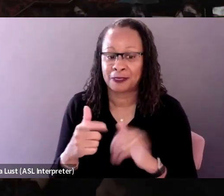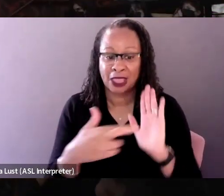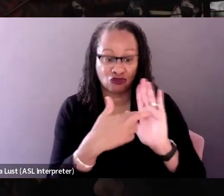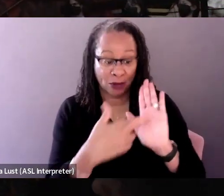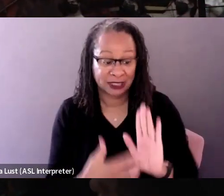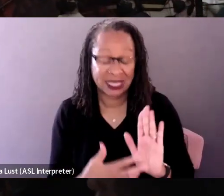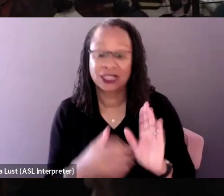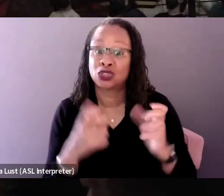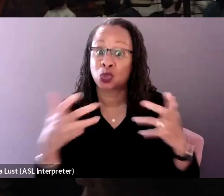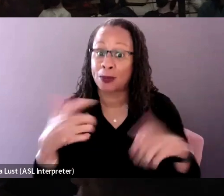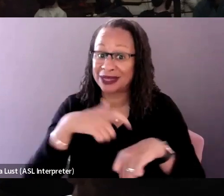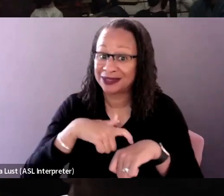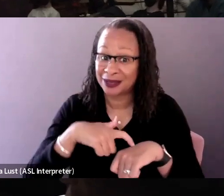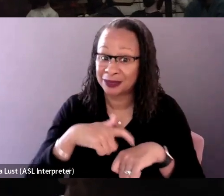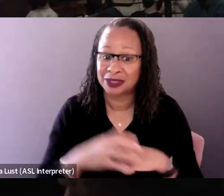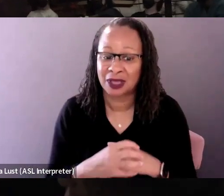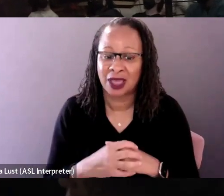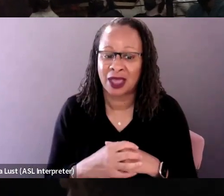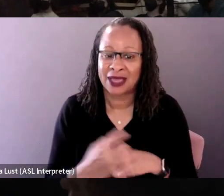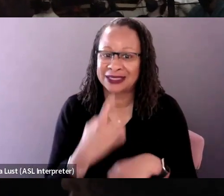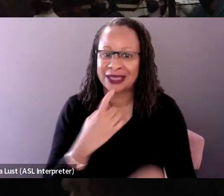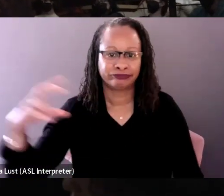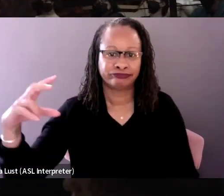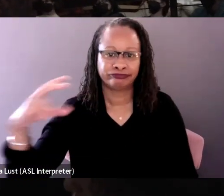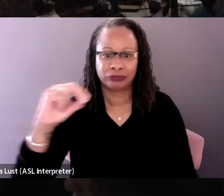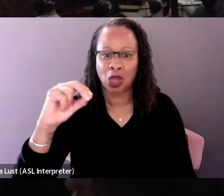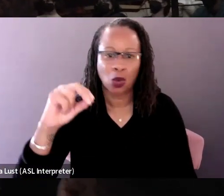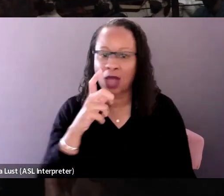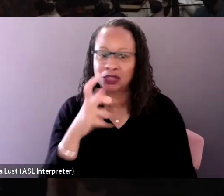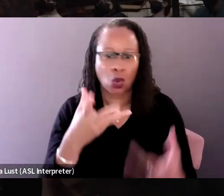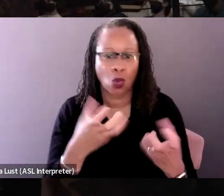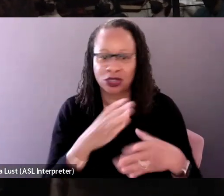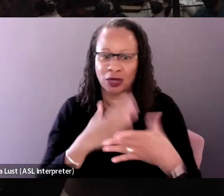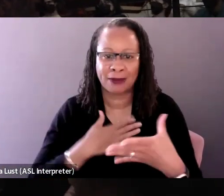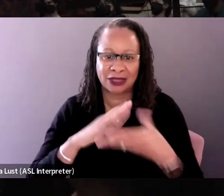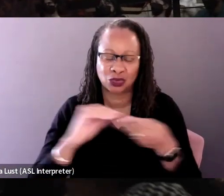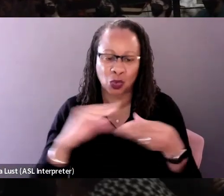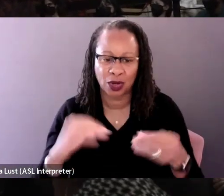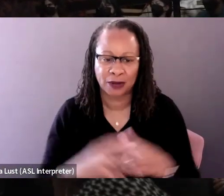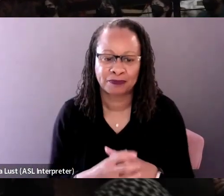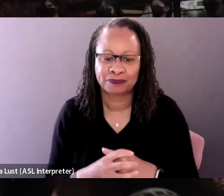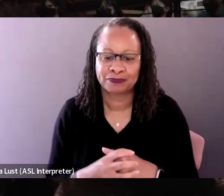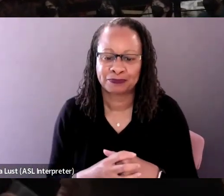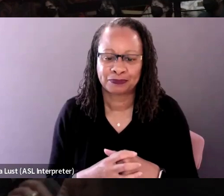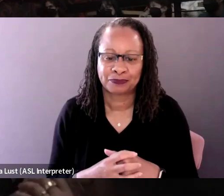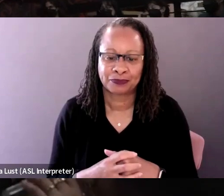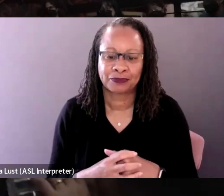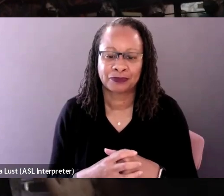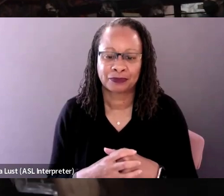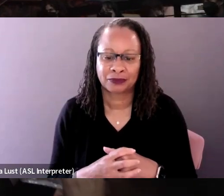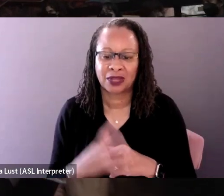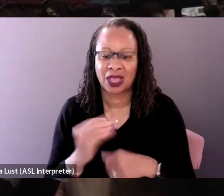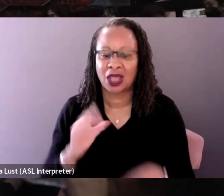times saying no, I don't want to tell my story, and her power